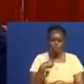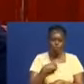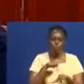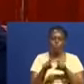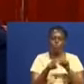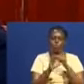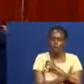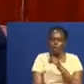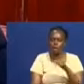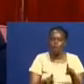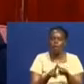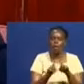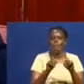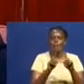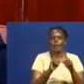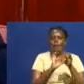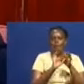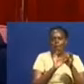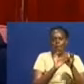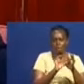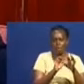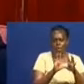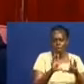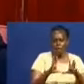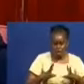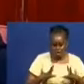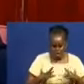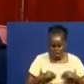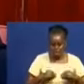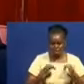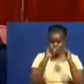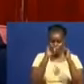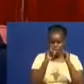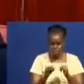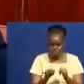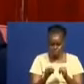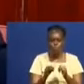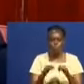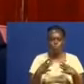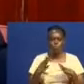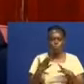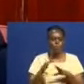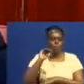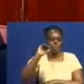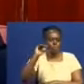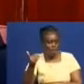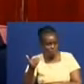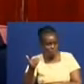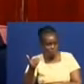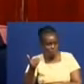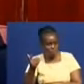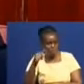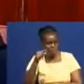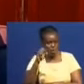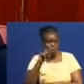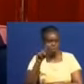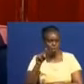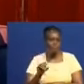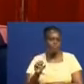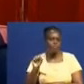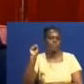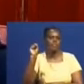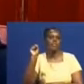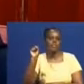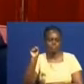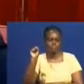can run this country as tribes. Let us accept that there is a new sheriff in town. That sheriff is the GNC.